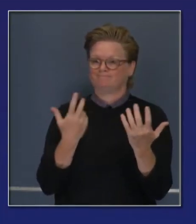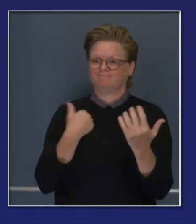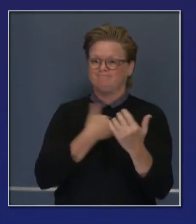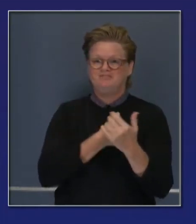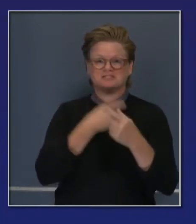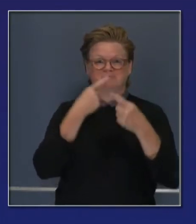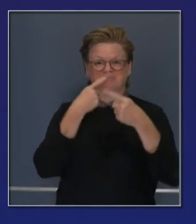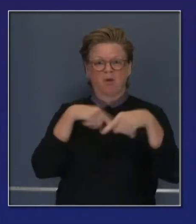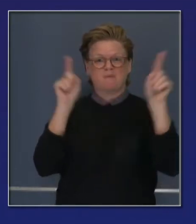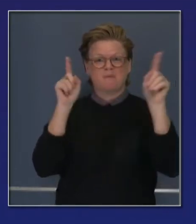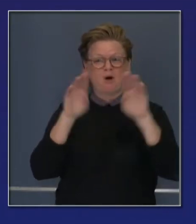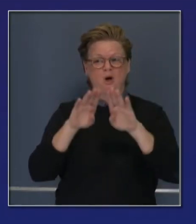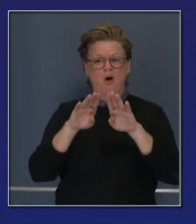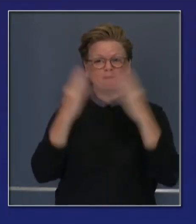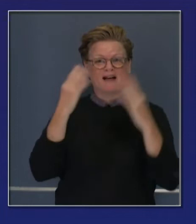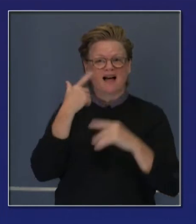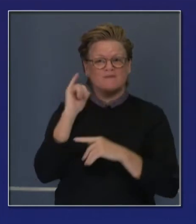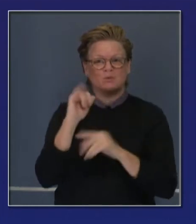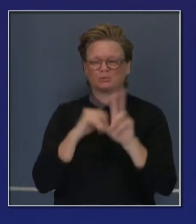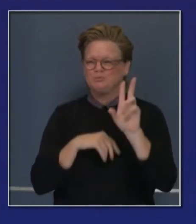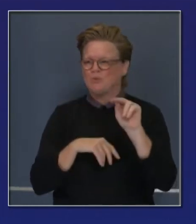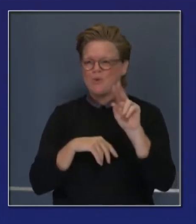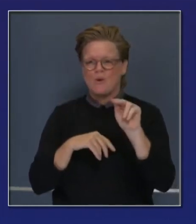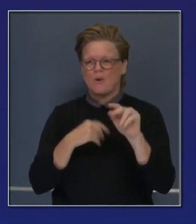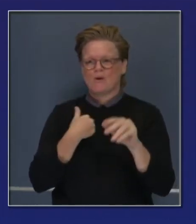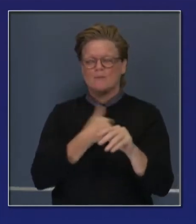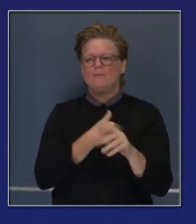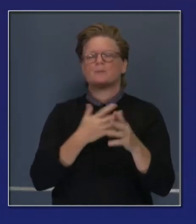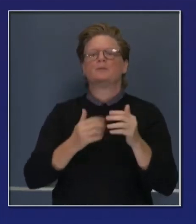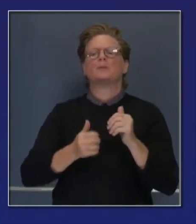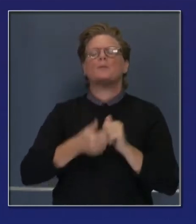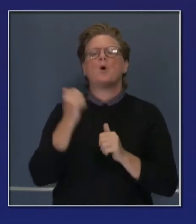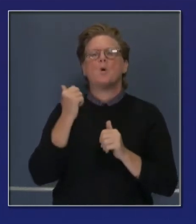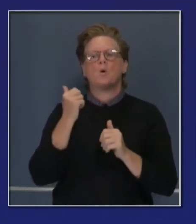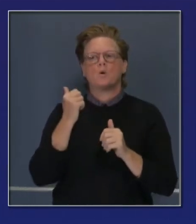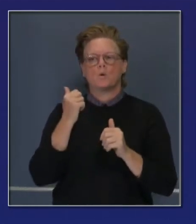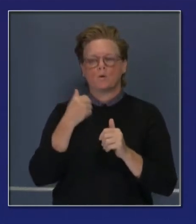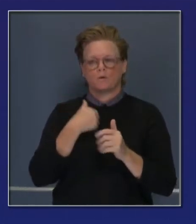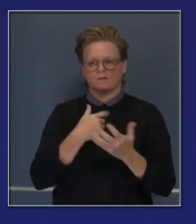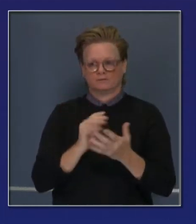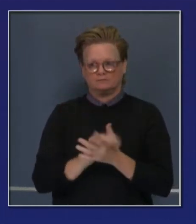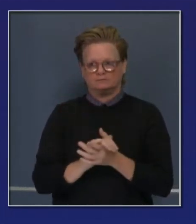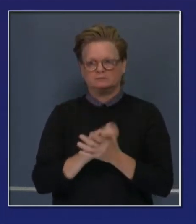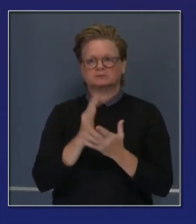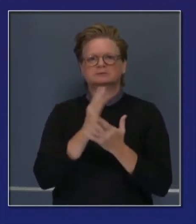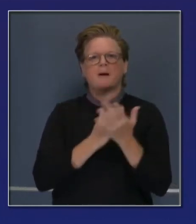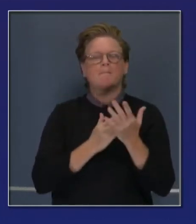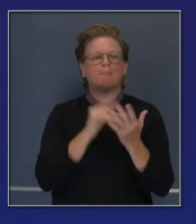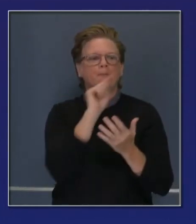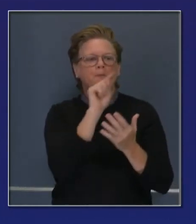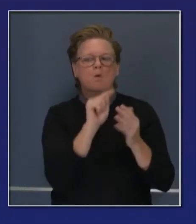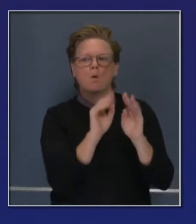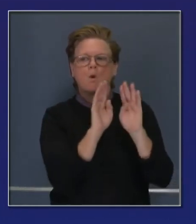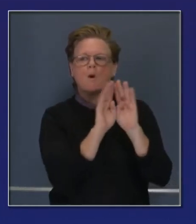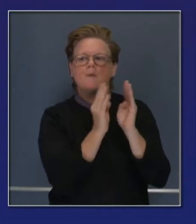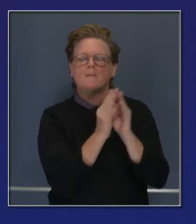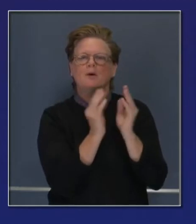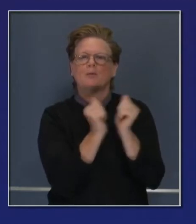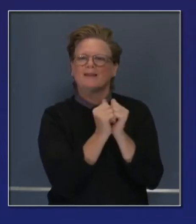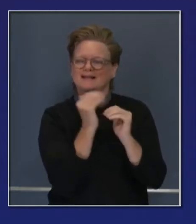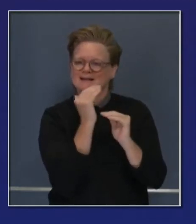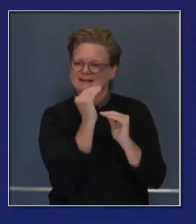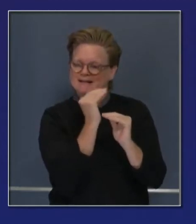California. Again, vast majority of sectors are open with modifications, essential workers and the like. We're just talking about, as we